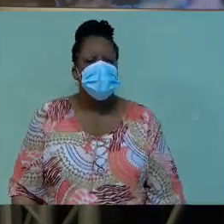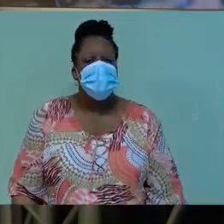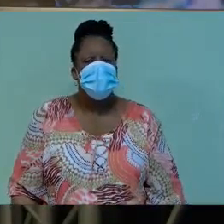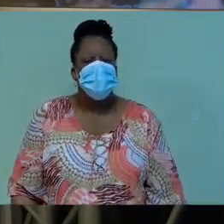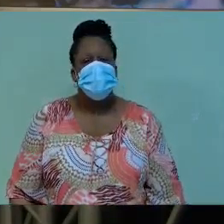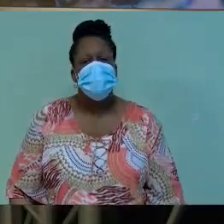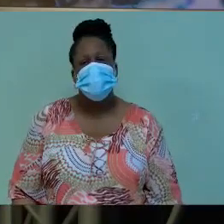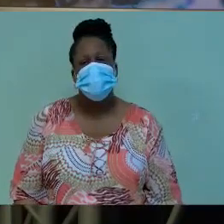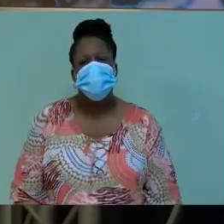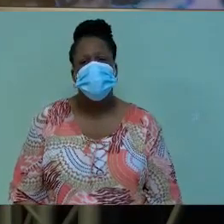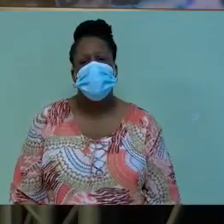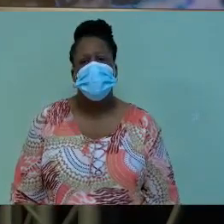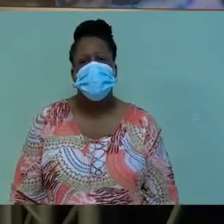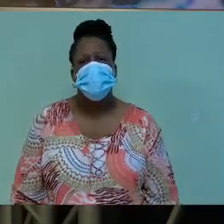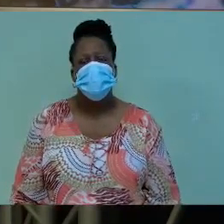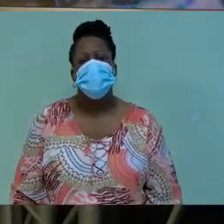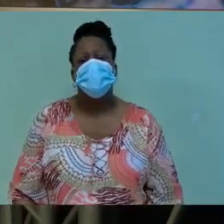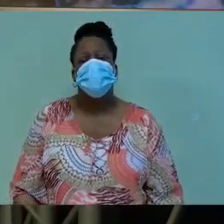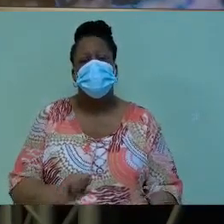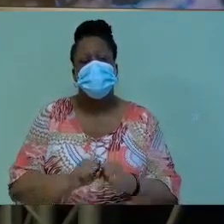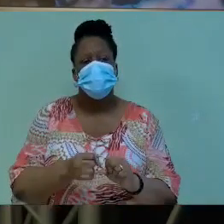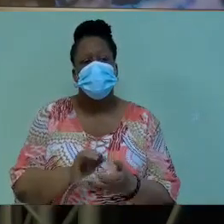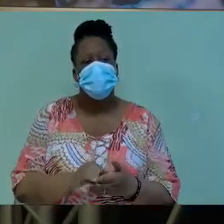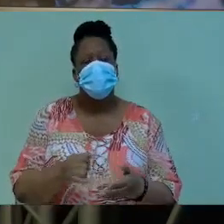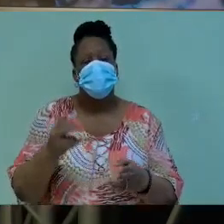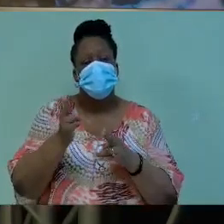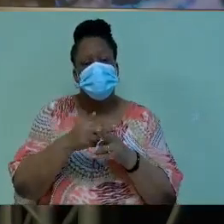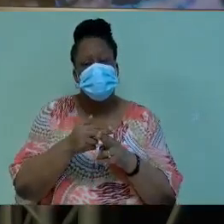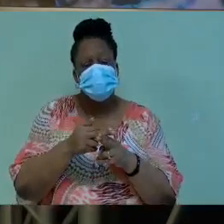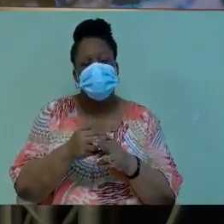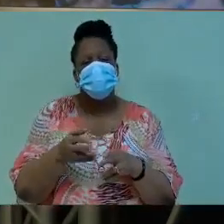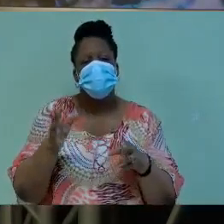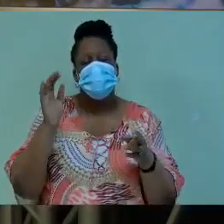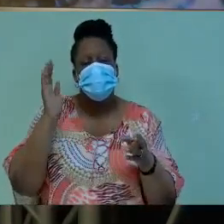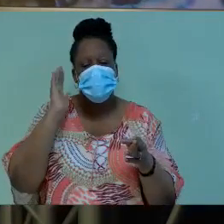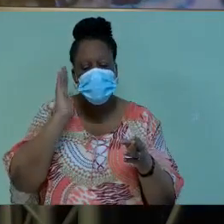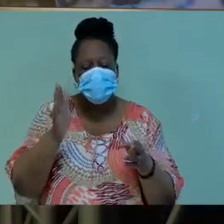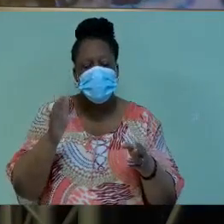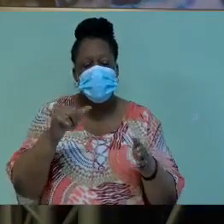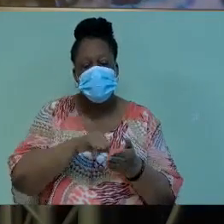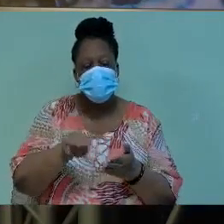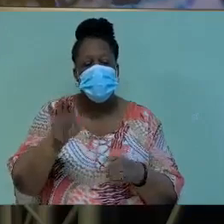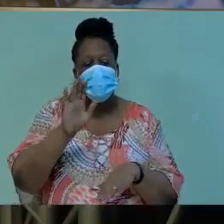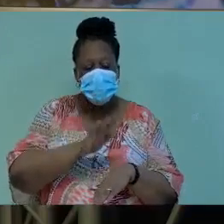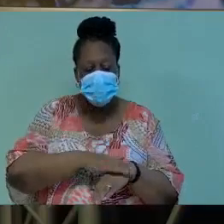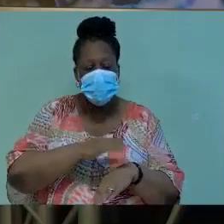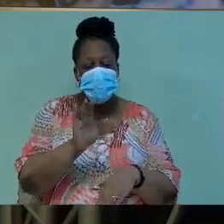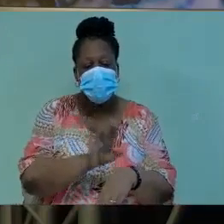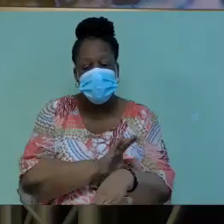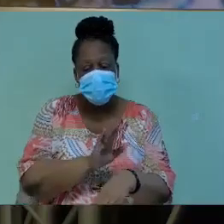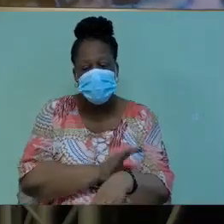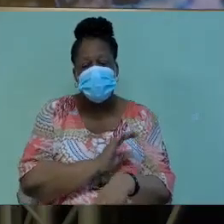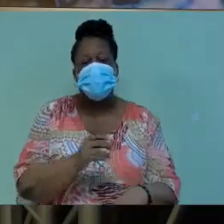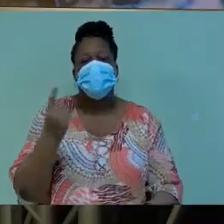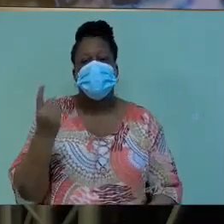of a high-level online payment strategy and vendor selection of an online payment platform.